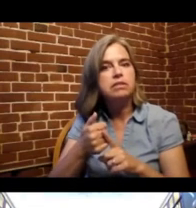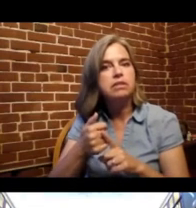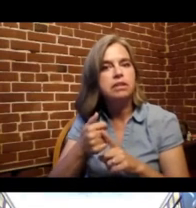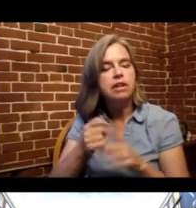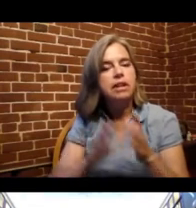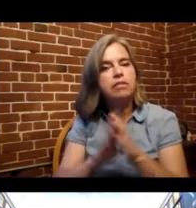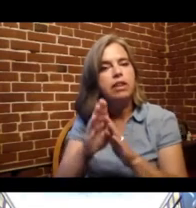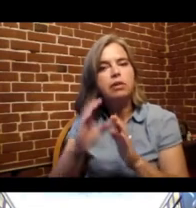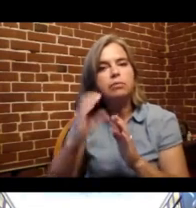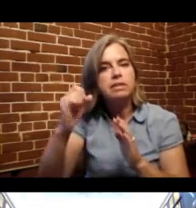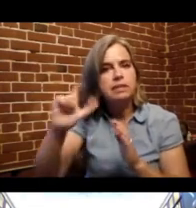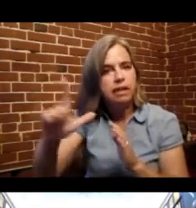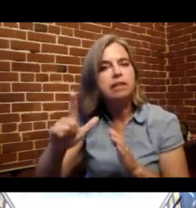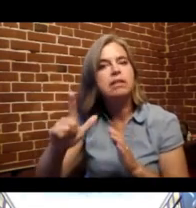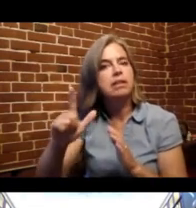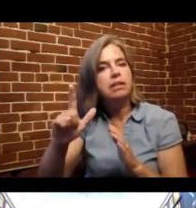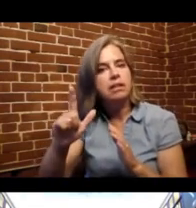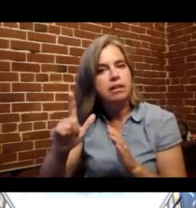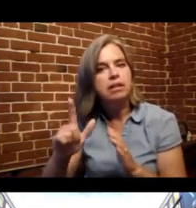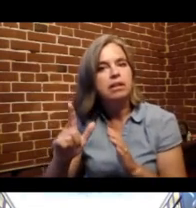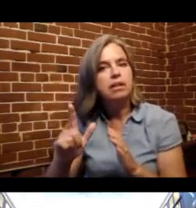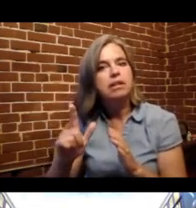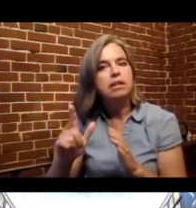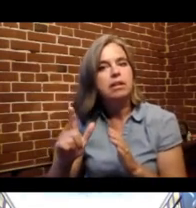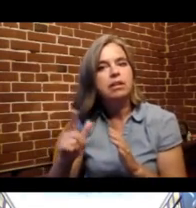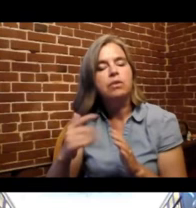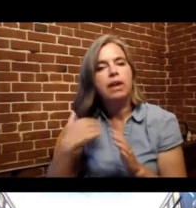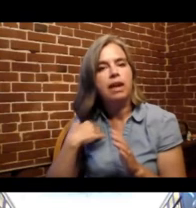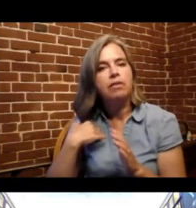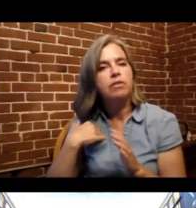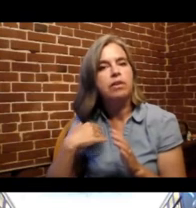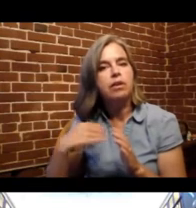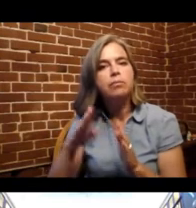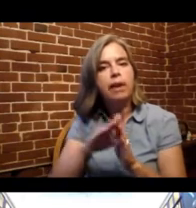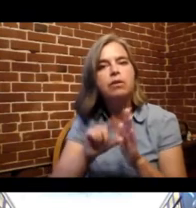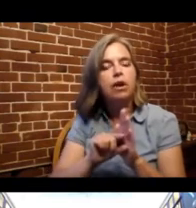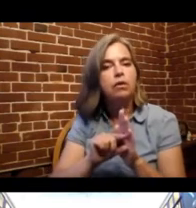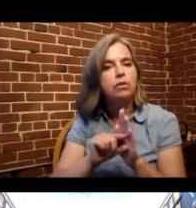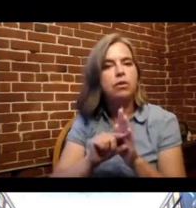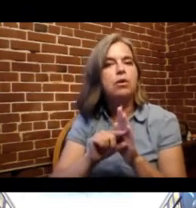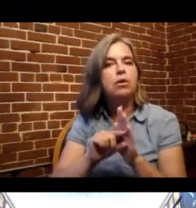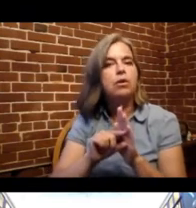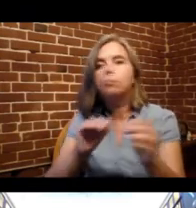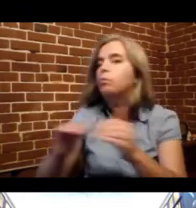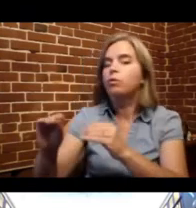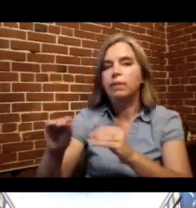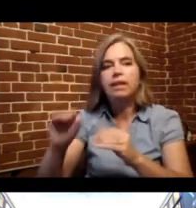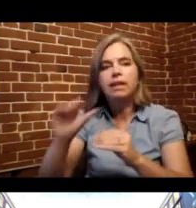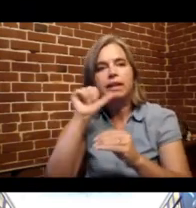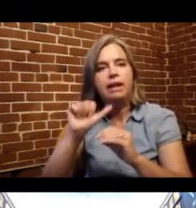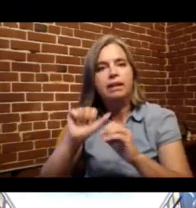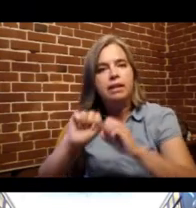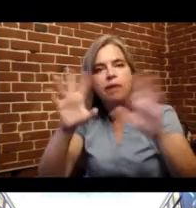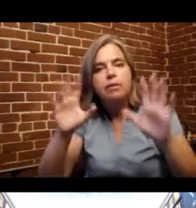developed. So these very subtle background movements, they're not makeup imageries, but they're scientific